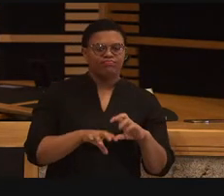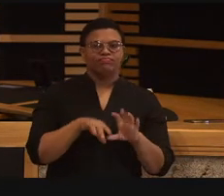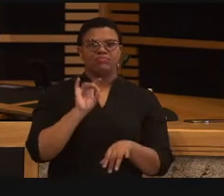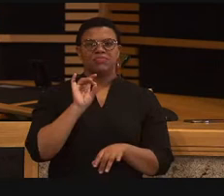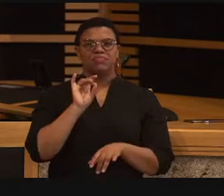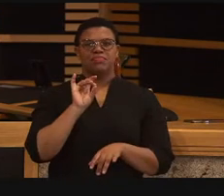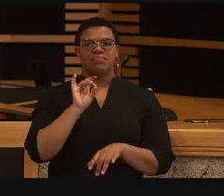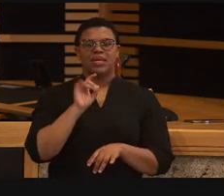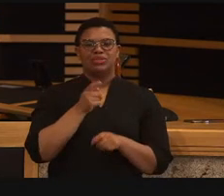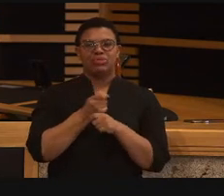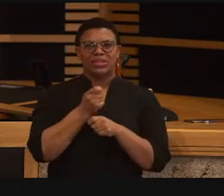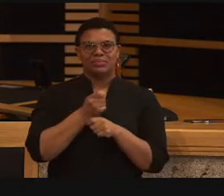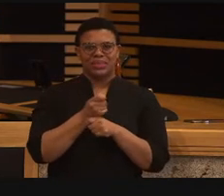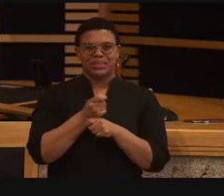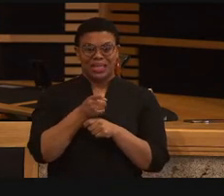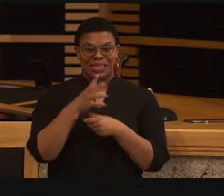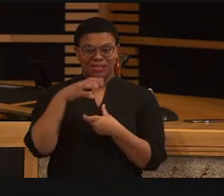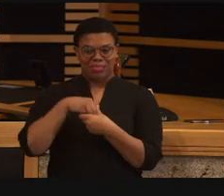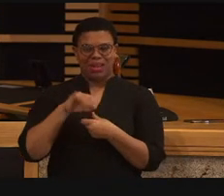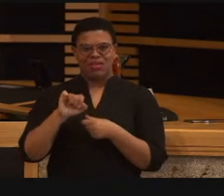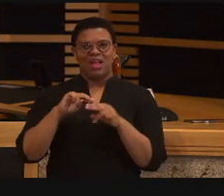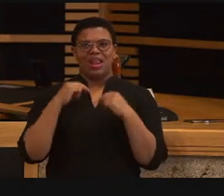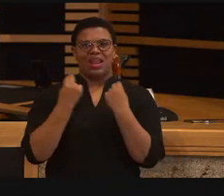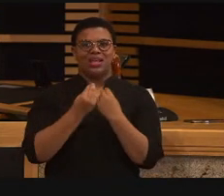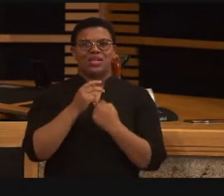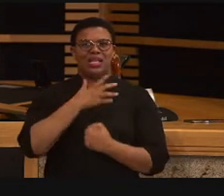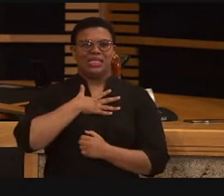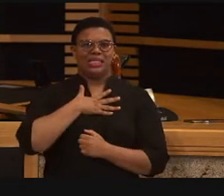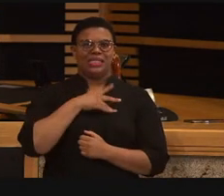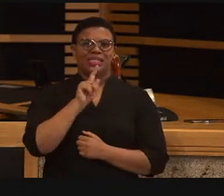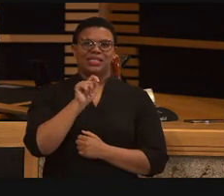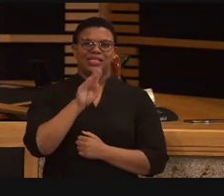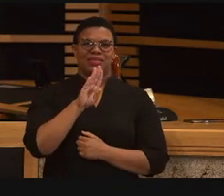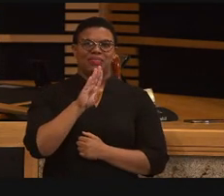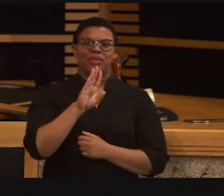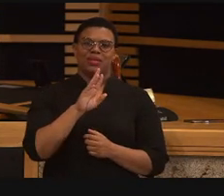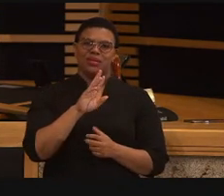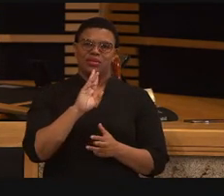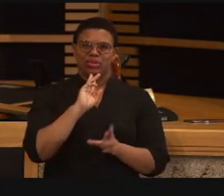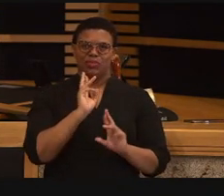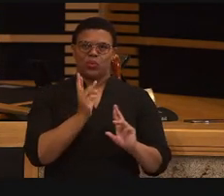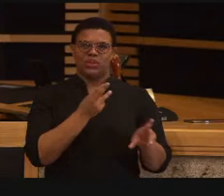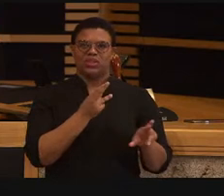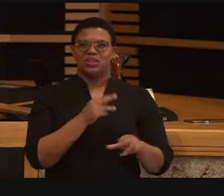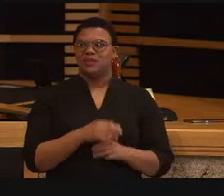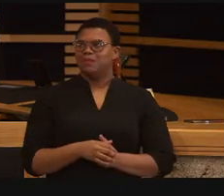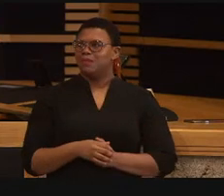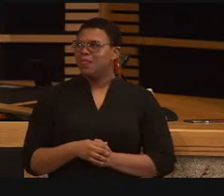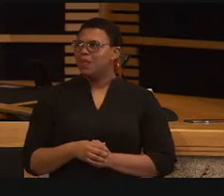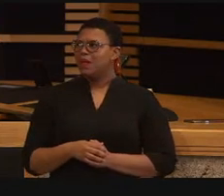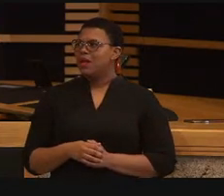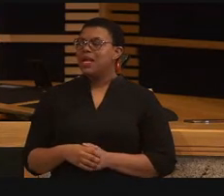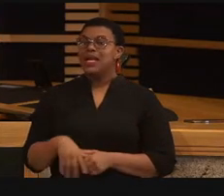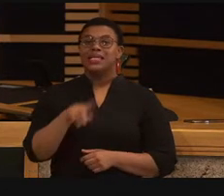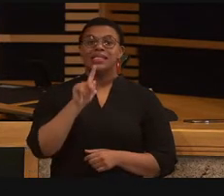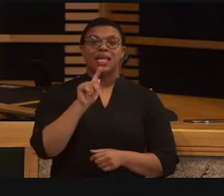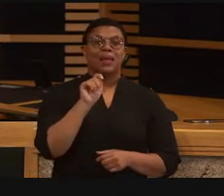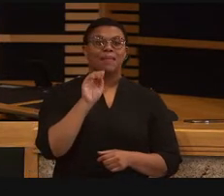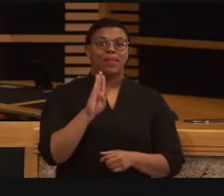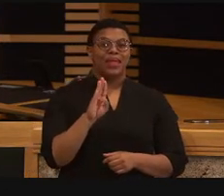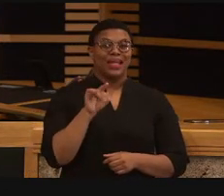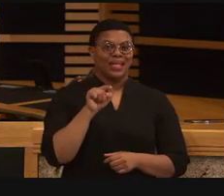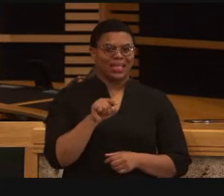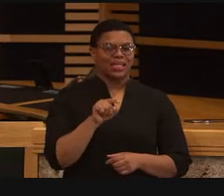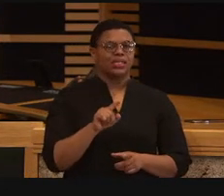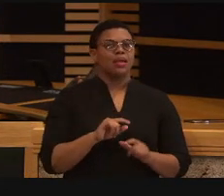treatment regimes as part of our national TB response. Notes with concern that the tuberculosis is a